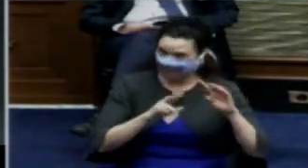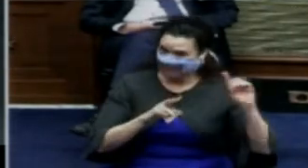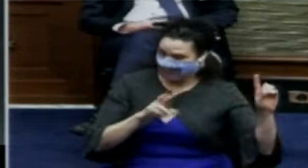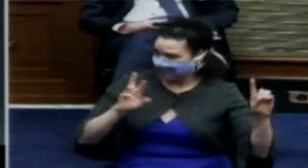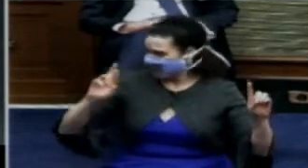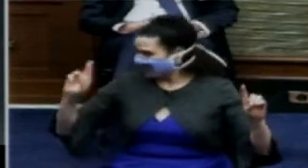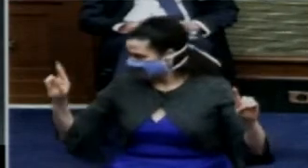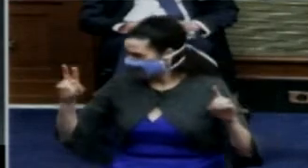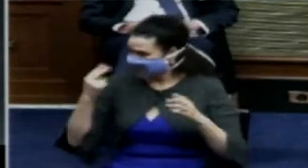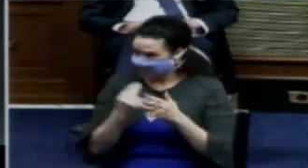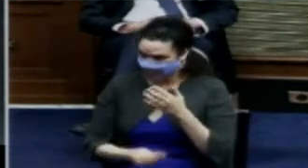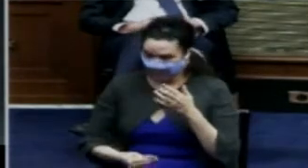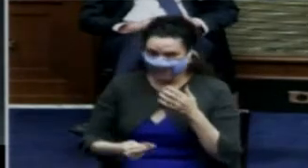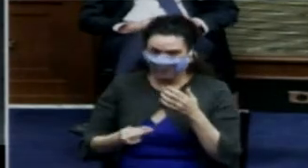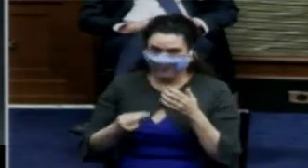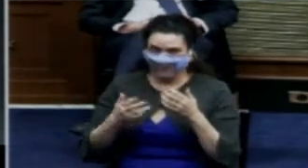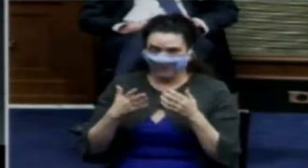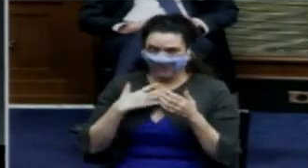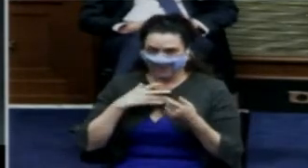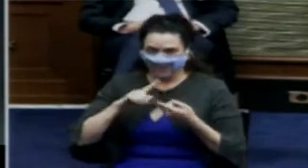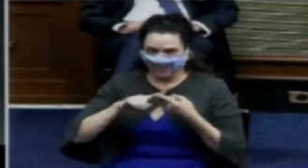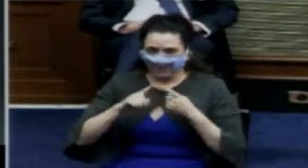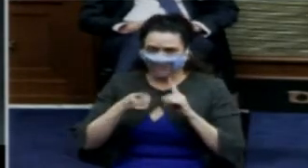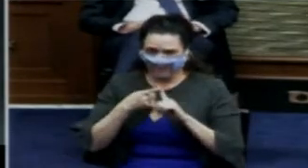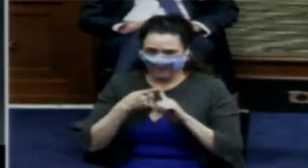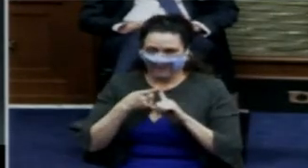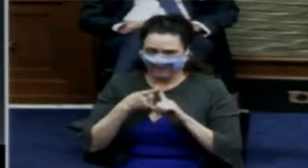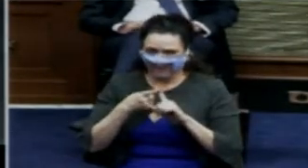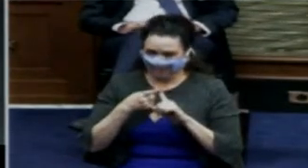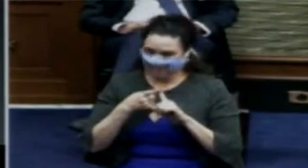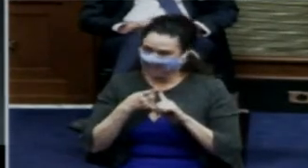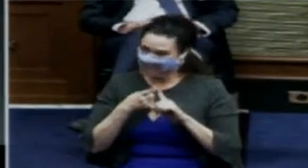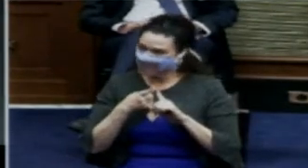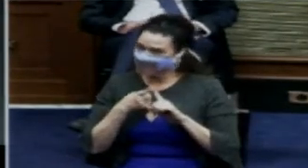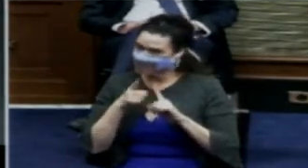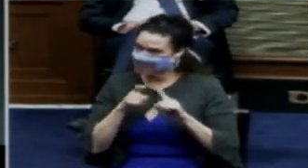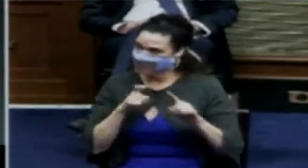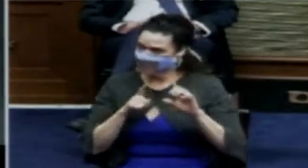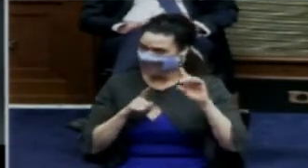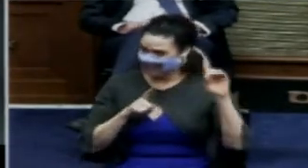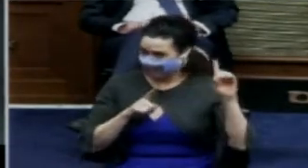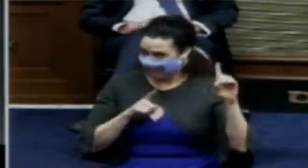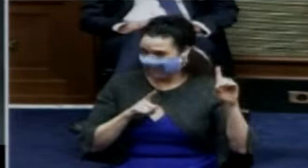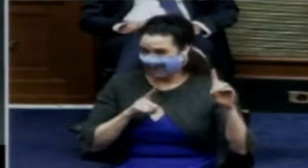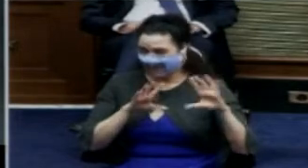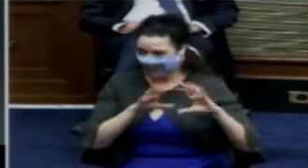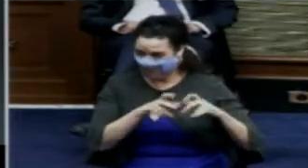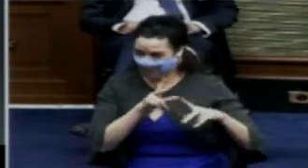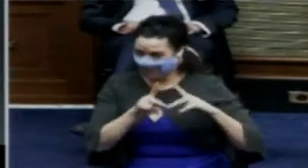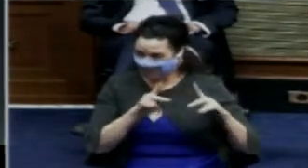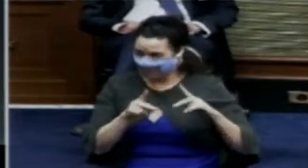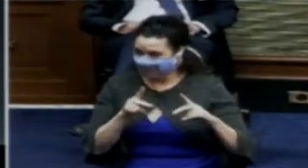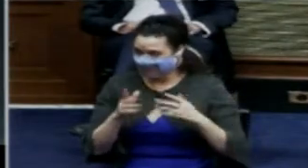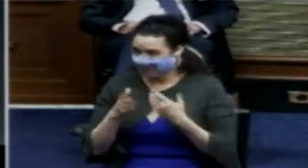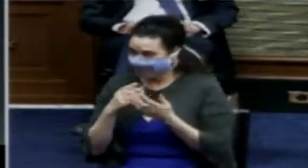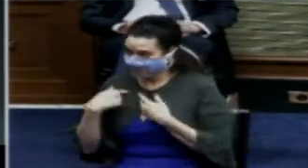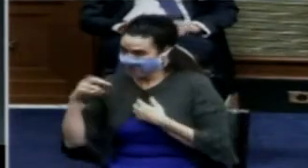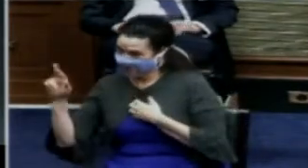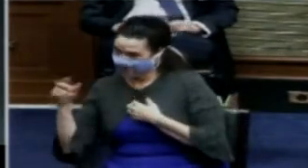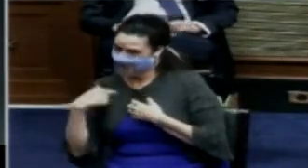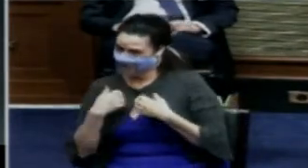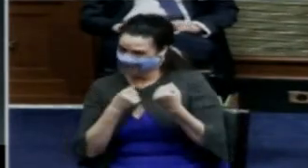but especially my friends across the aisle in the Democratic Party. D.C. is unique because it was expected